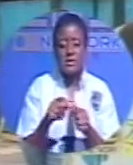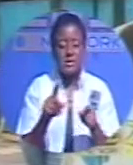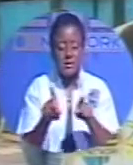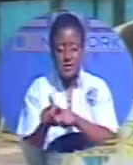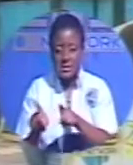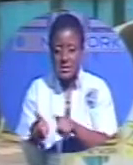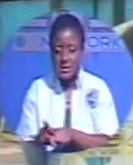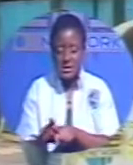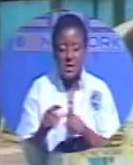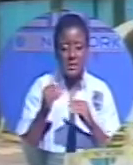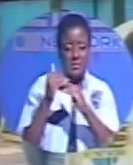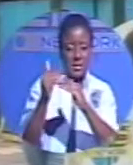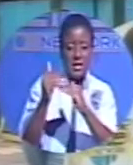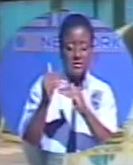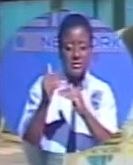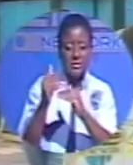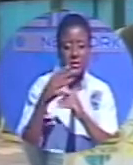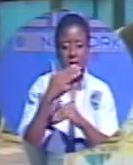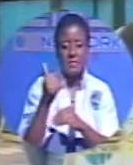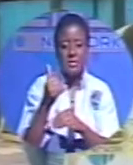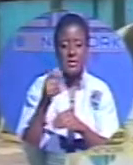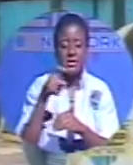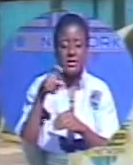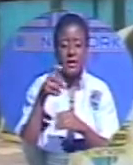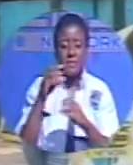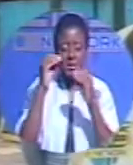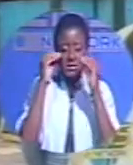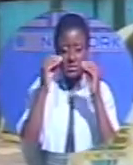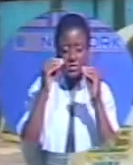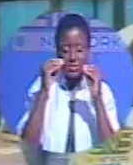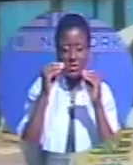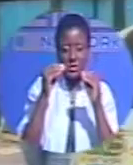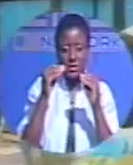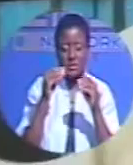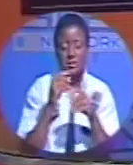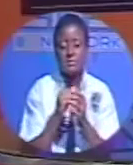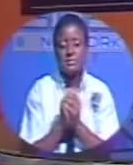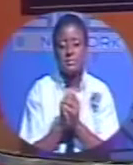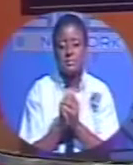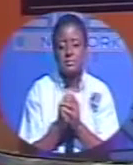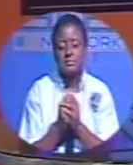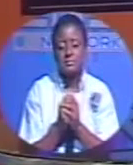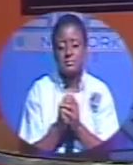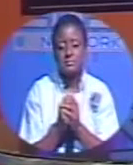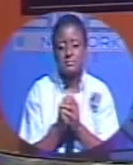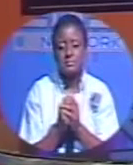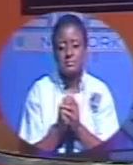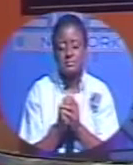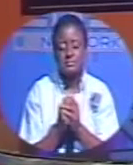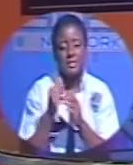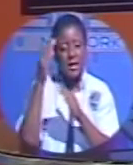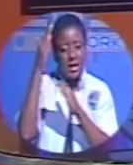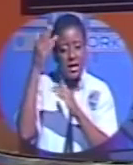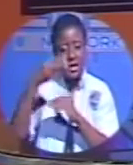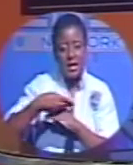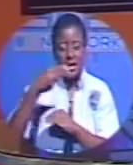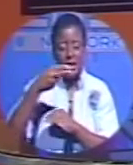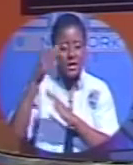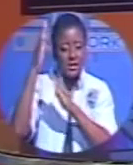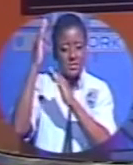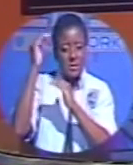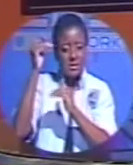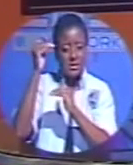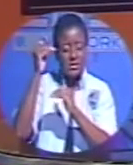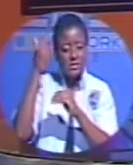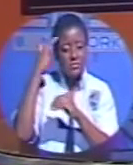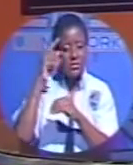age-wise, and so they're going to have to be mentored and gingerly taken care of at the next step. Talking about high expectations, our 4x4